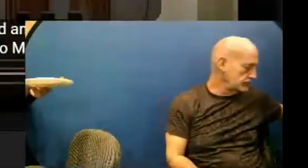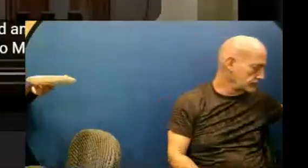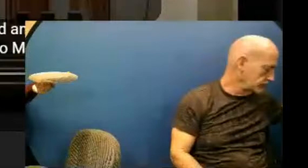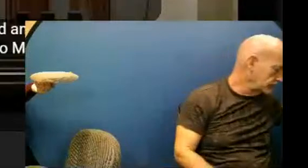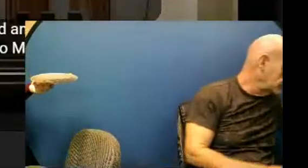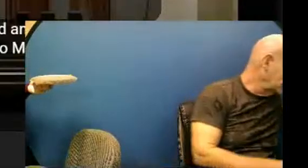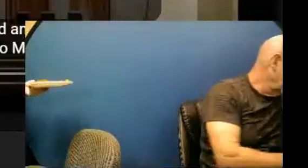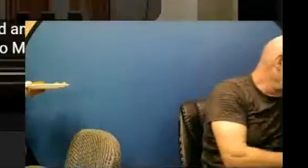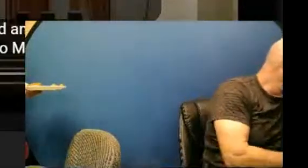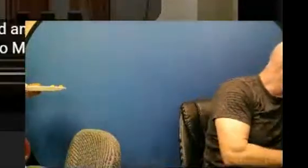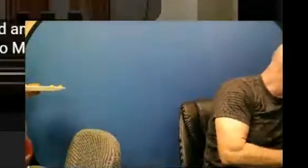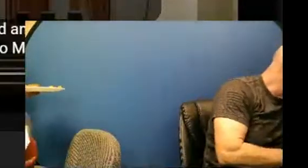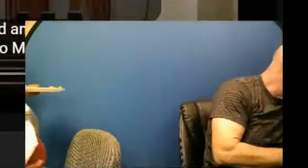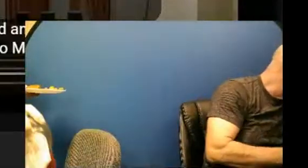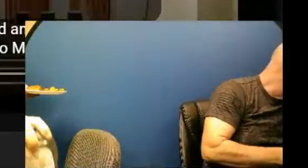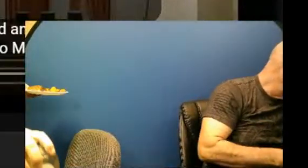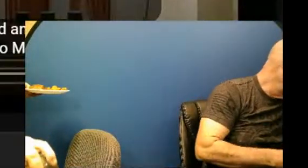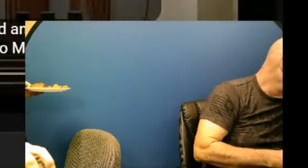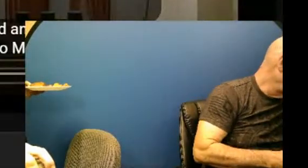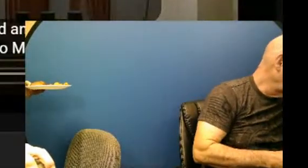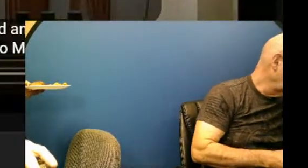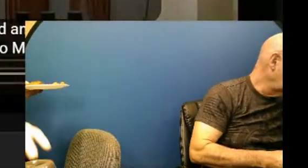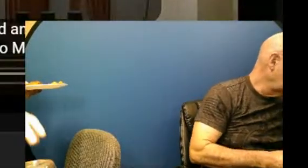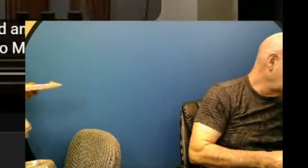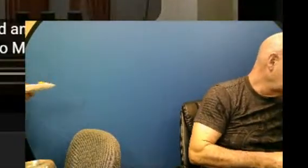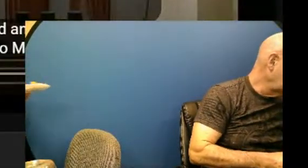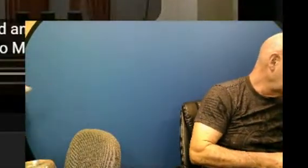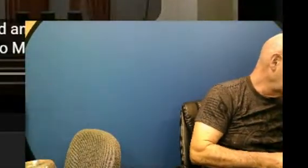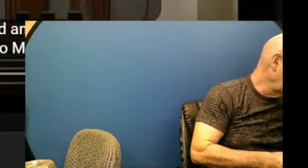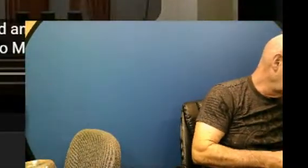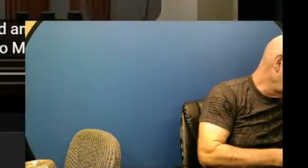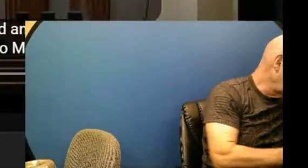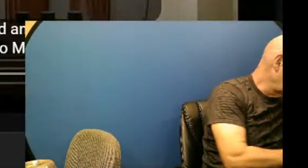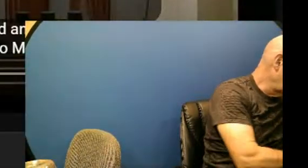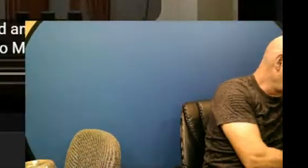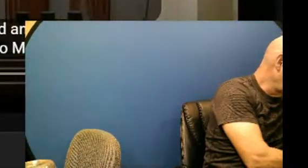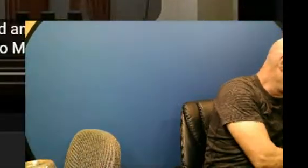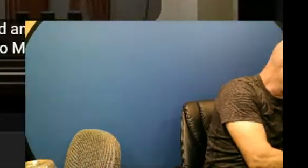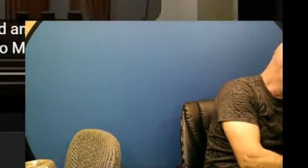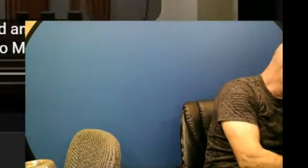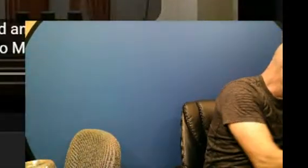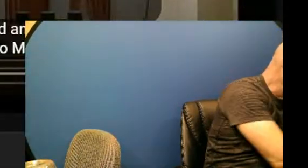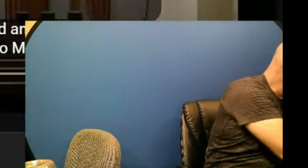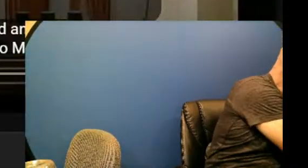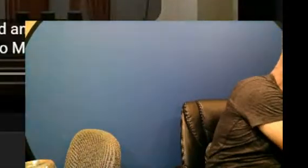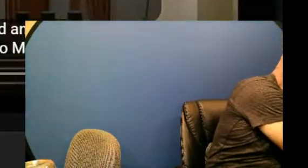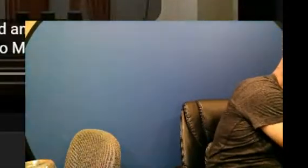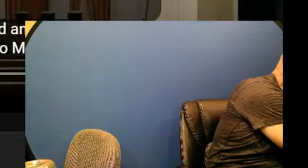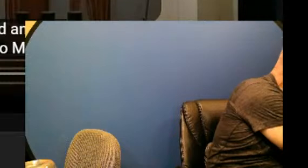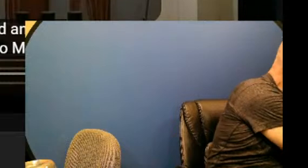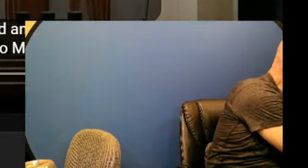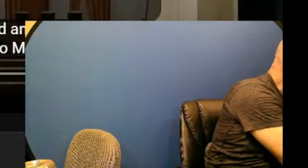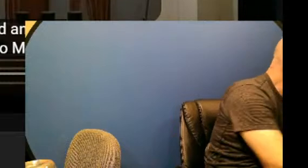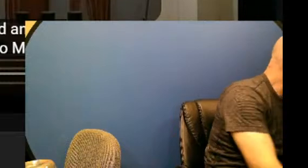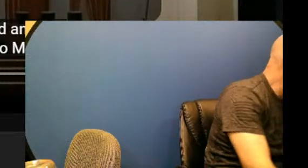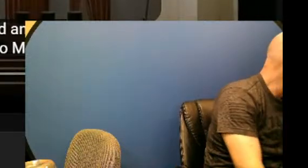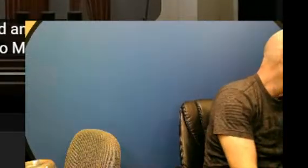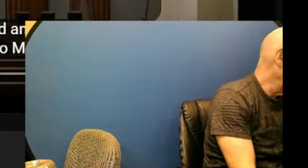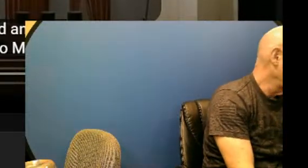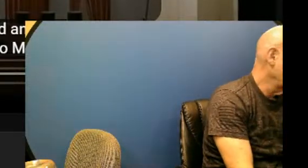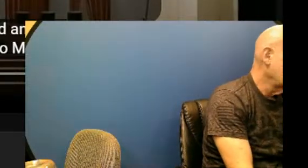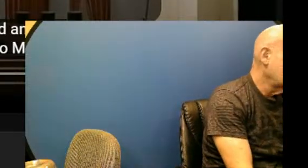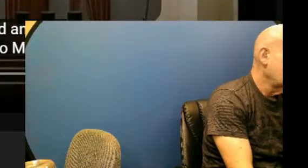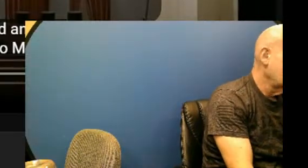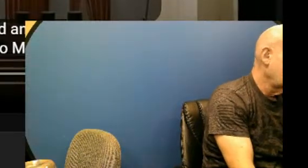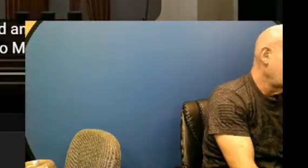Amendment rights of American creators to participate and speak in what the court a little less than a decade ago called the modern public square. And